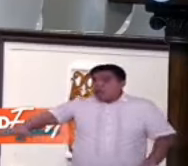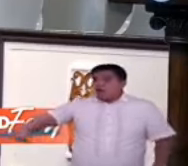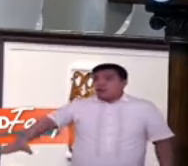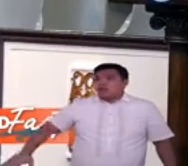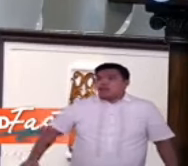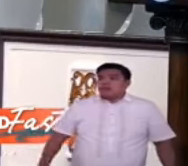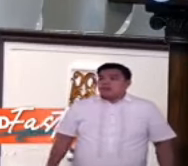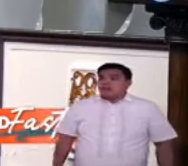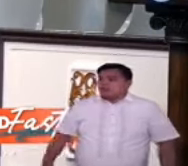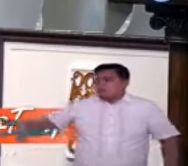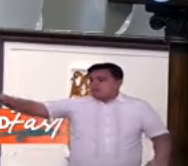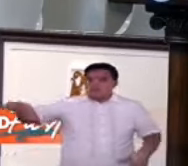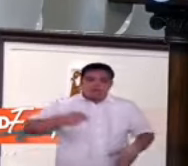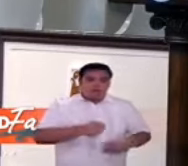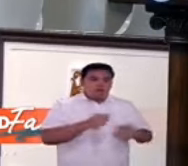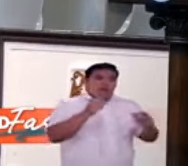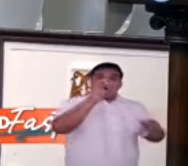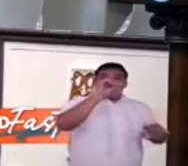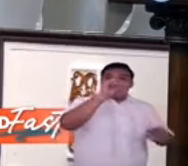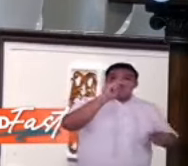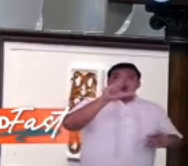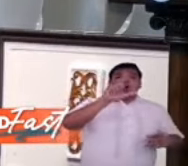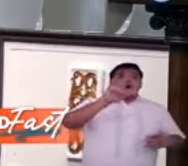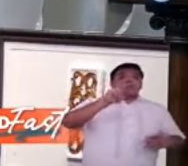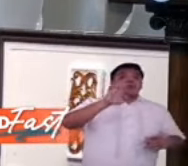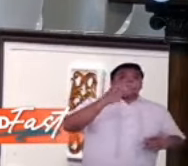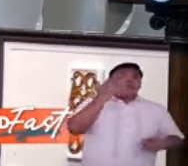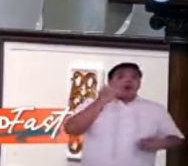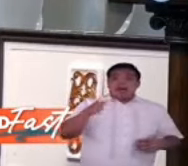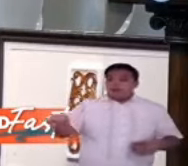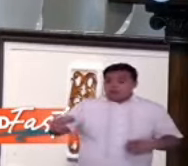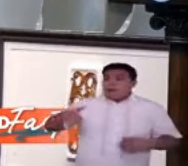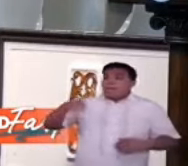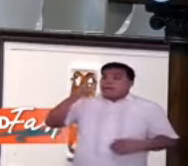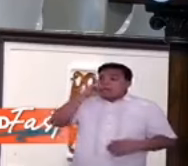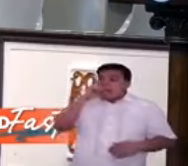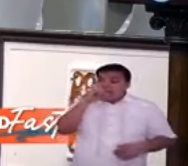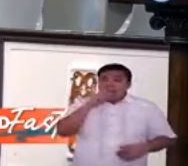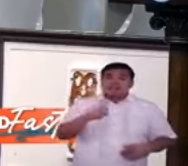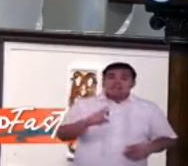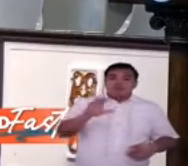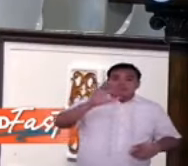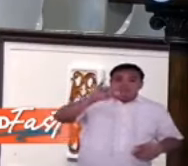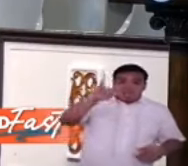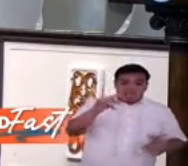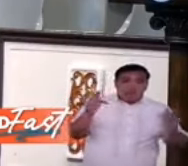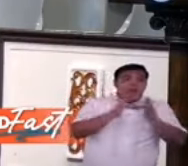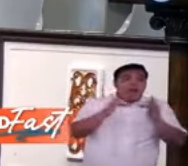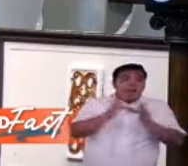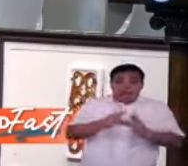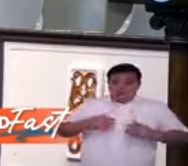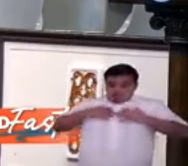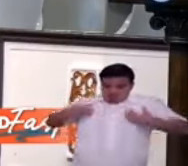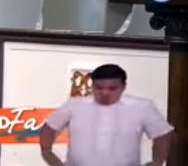are exploited online. They have to be rescued. Our school, Bobbius Christian Academy, is catering